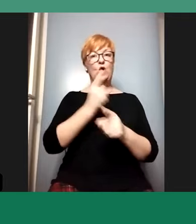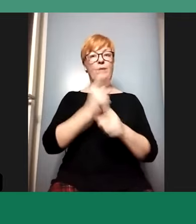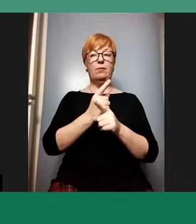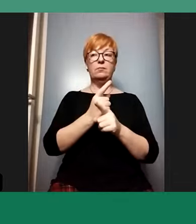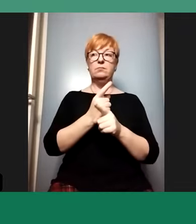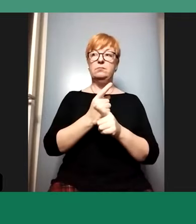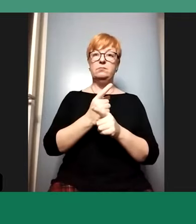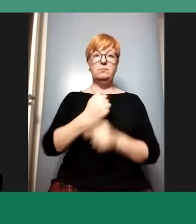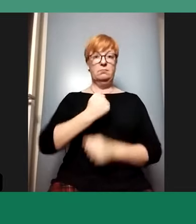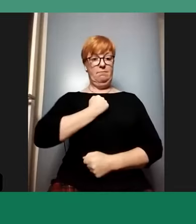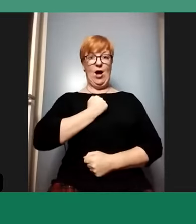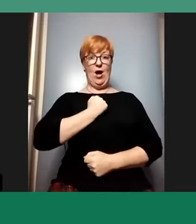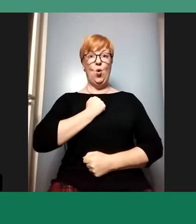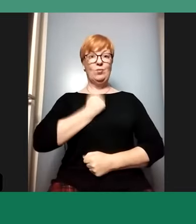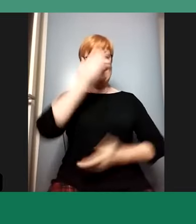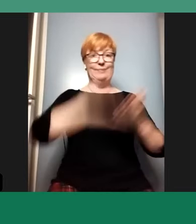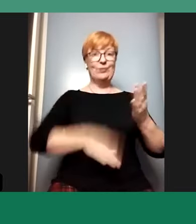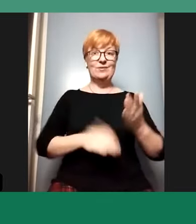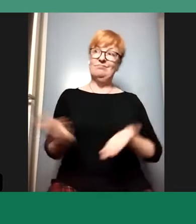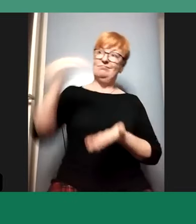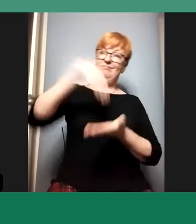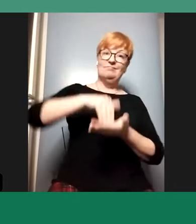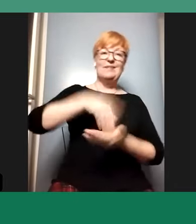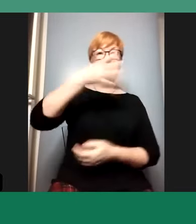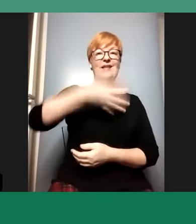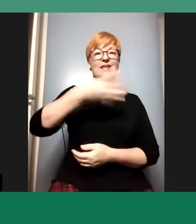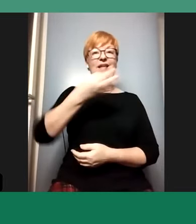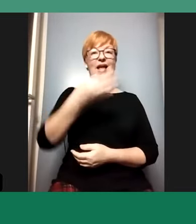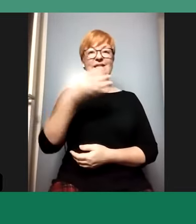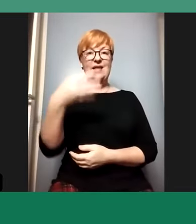here in 1989. So, calling England home.